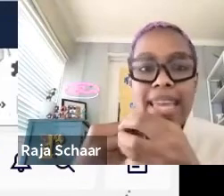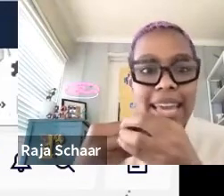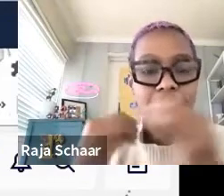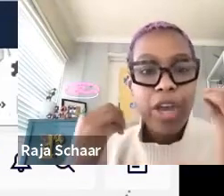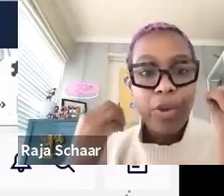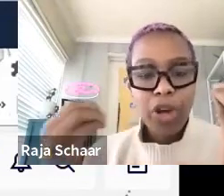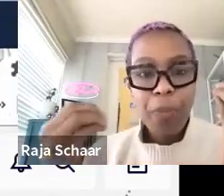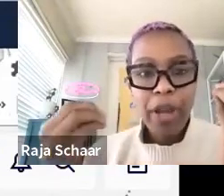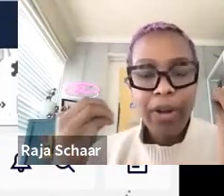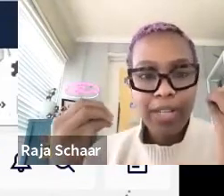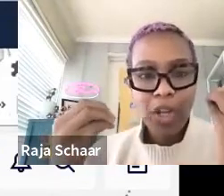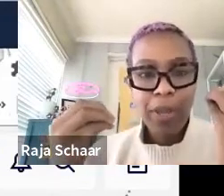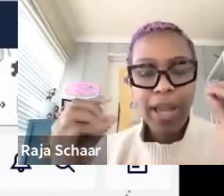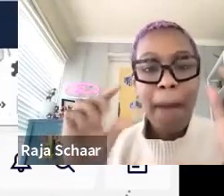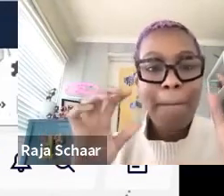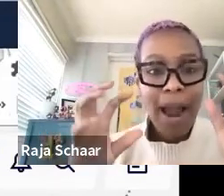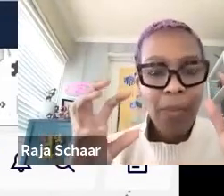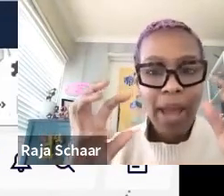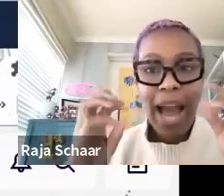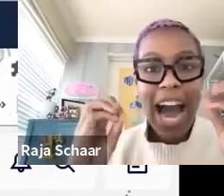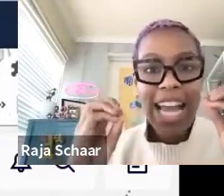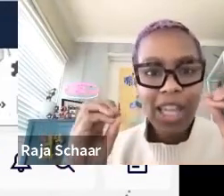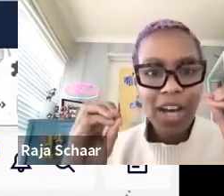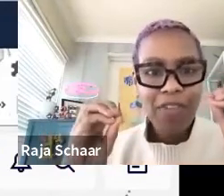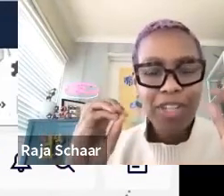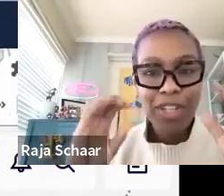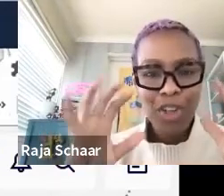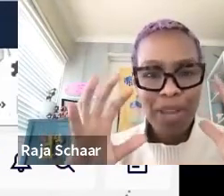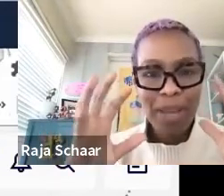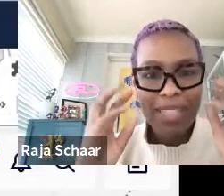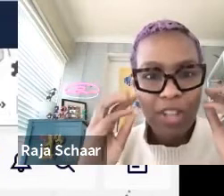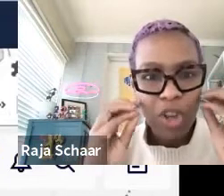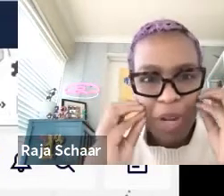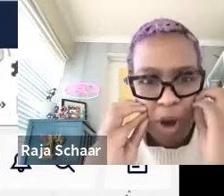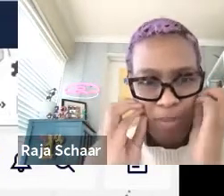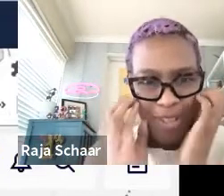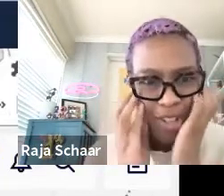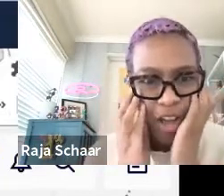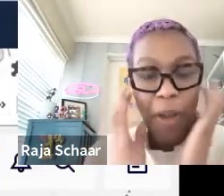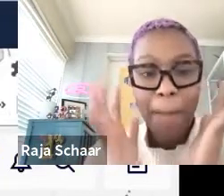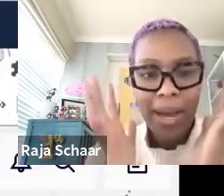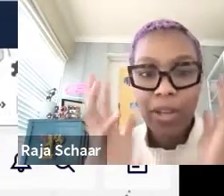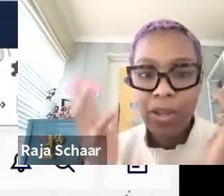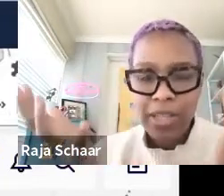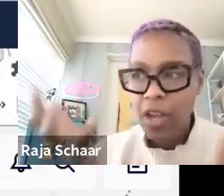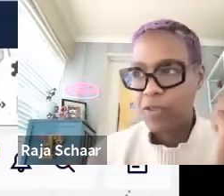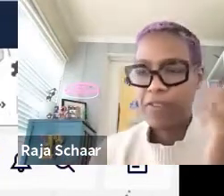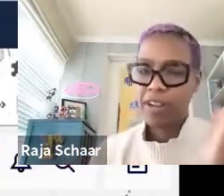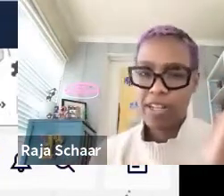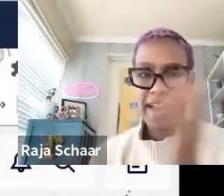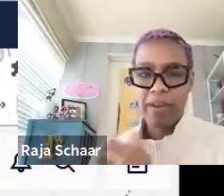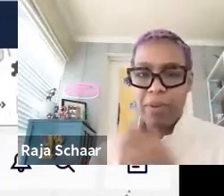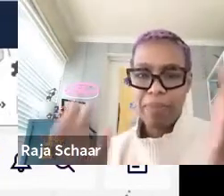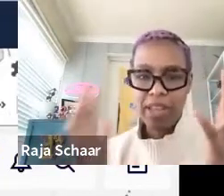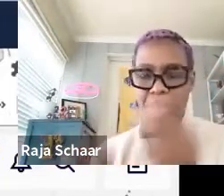we thinking utopic or dystopic? By the way, I love dystopic because there's so many problems to solve, but utopic is awfully fun.